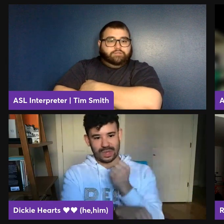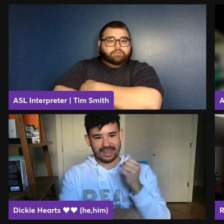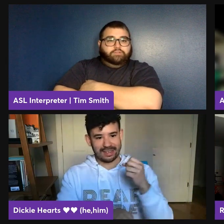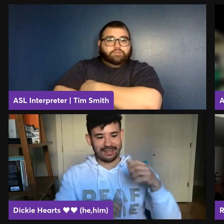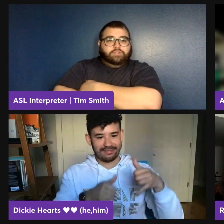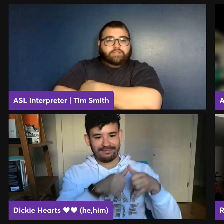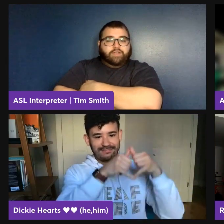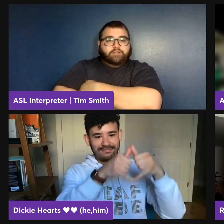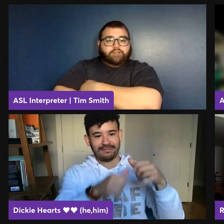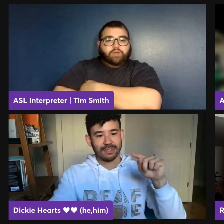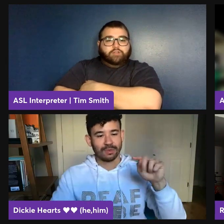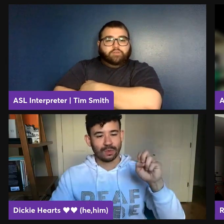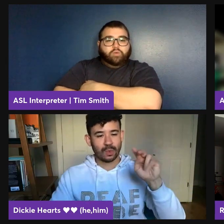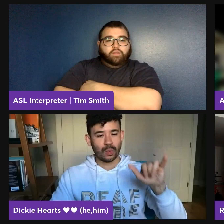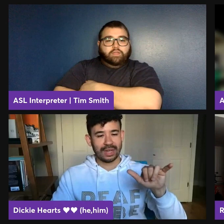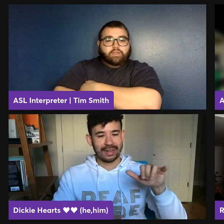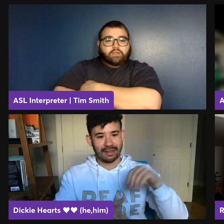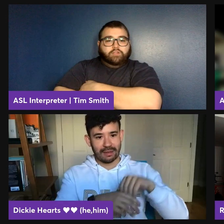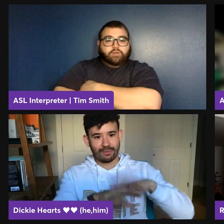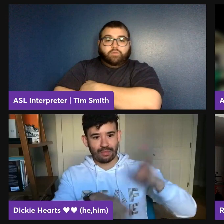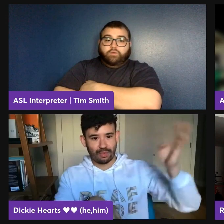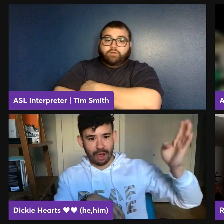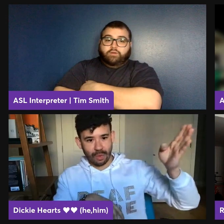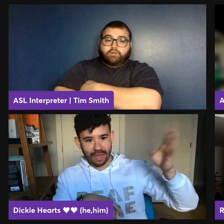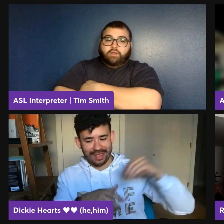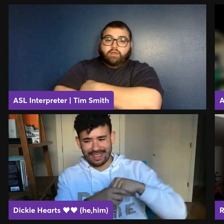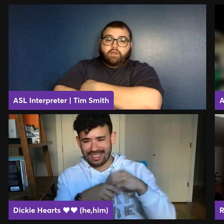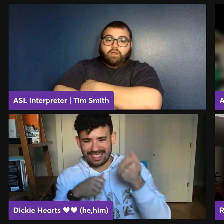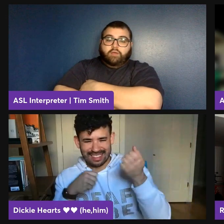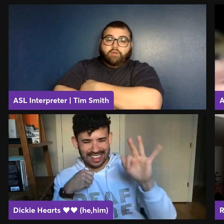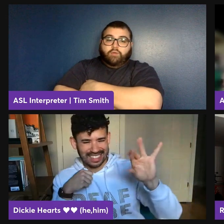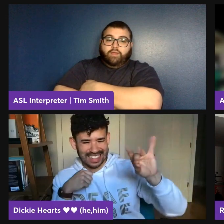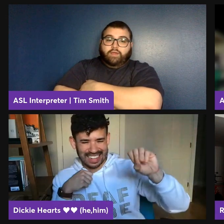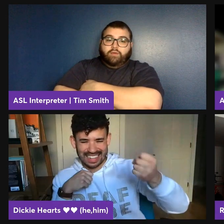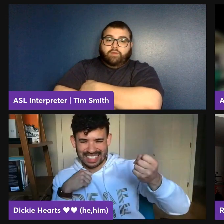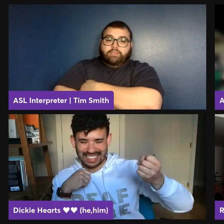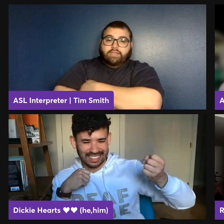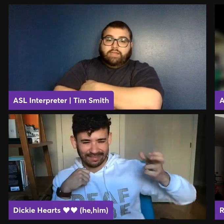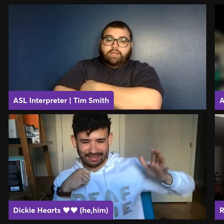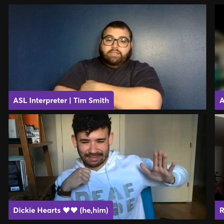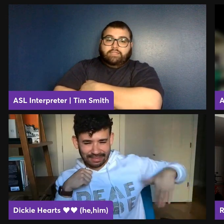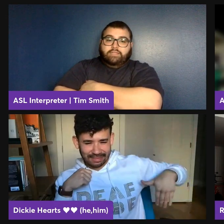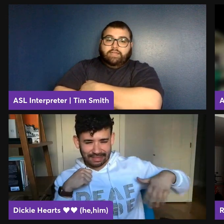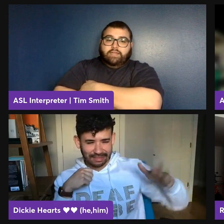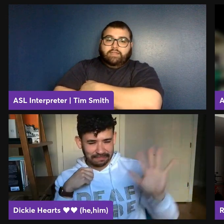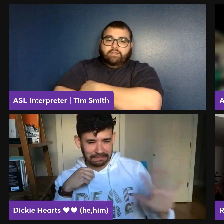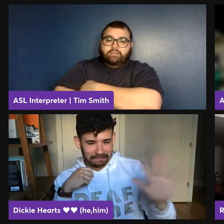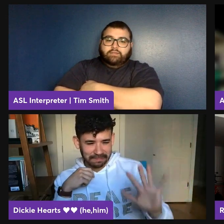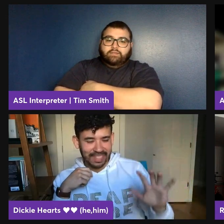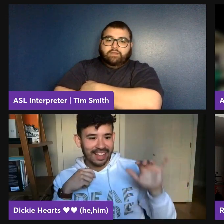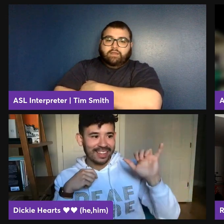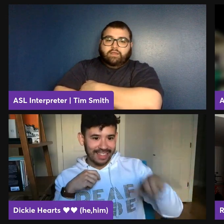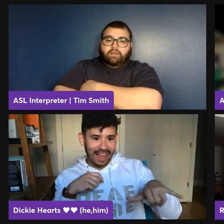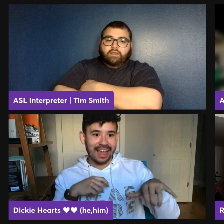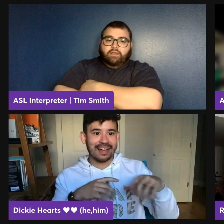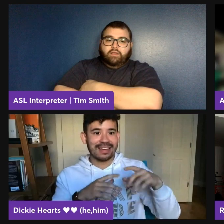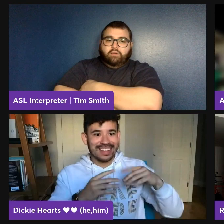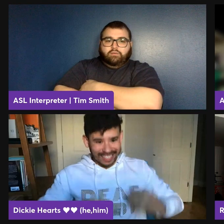Fletch. She was a deaf actress who actually won the Tony Award on Broadway, I want to say in 1980s,